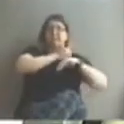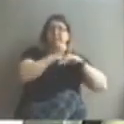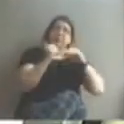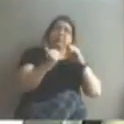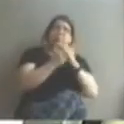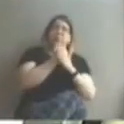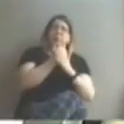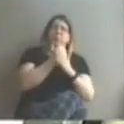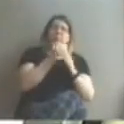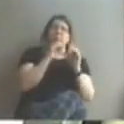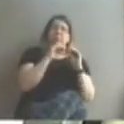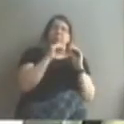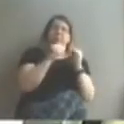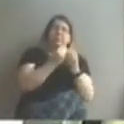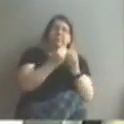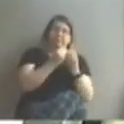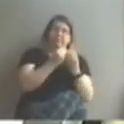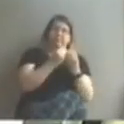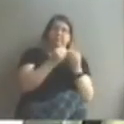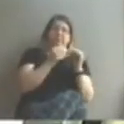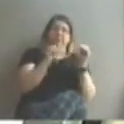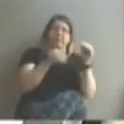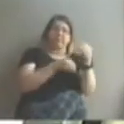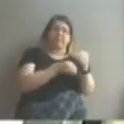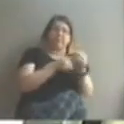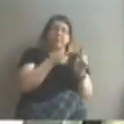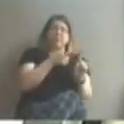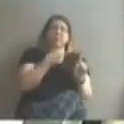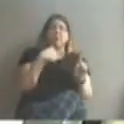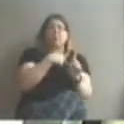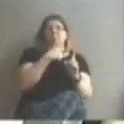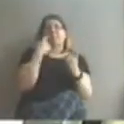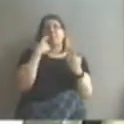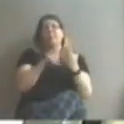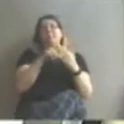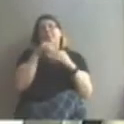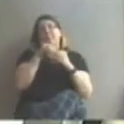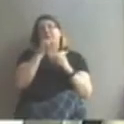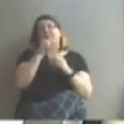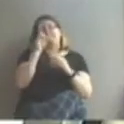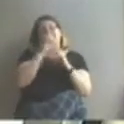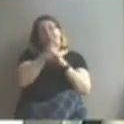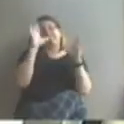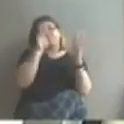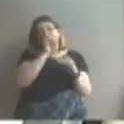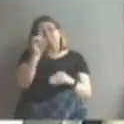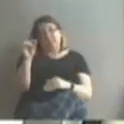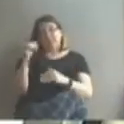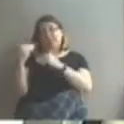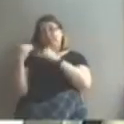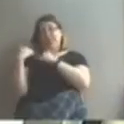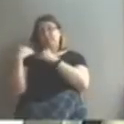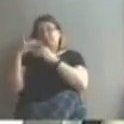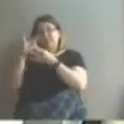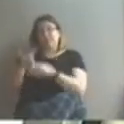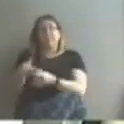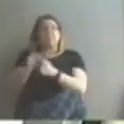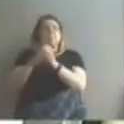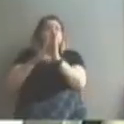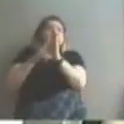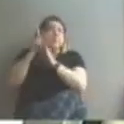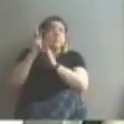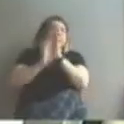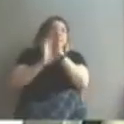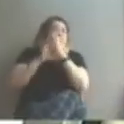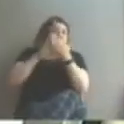that would be accountable for what we've identified in Vision 2020. It would have accountability tied to professional learning and deeper